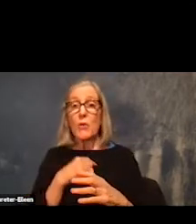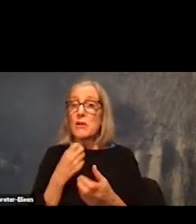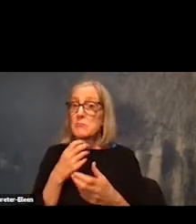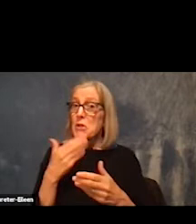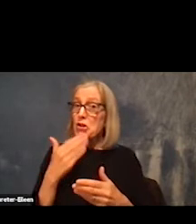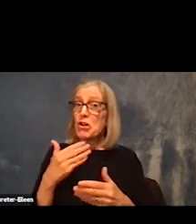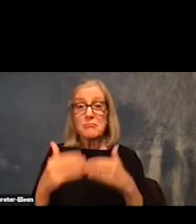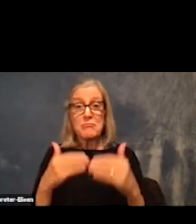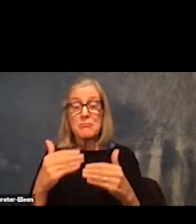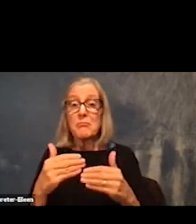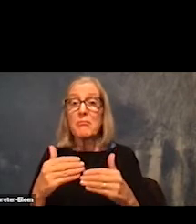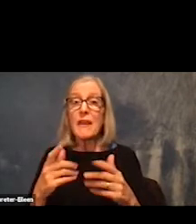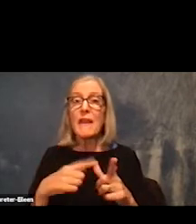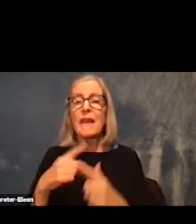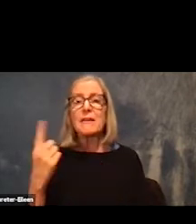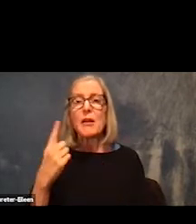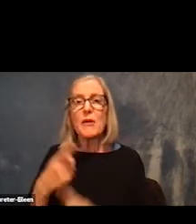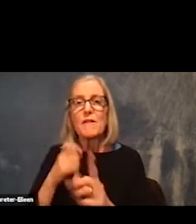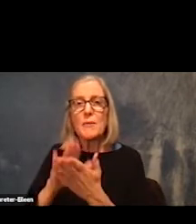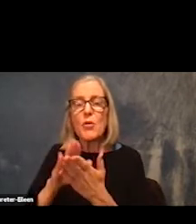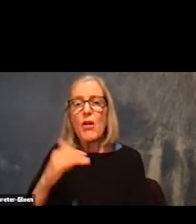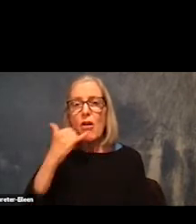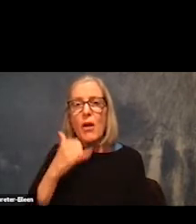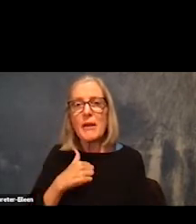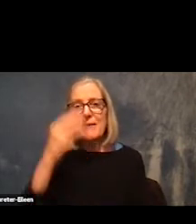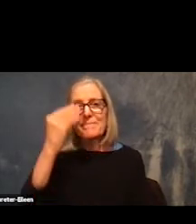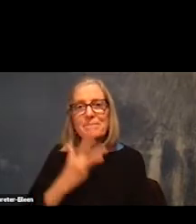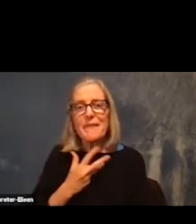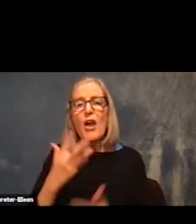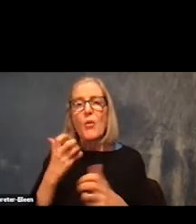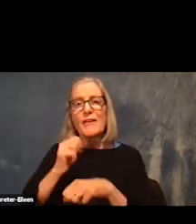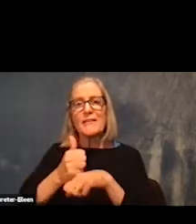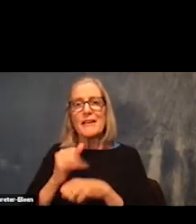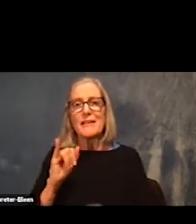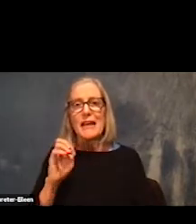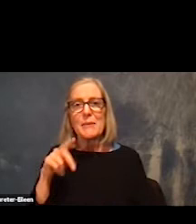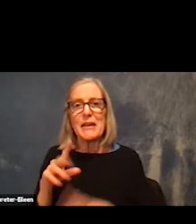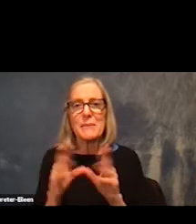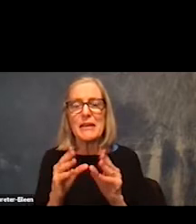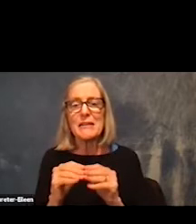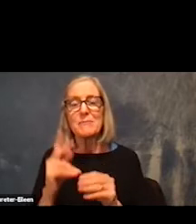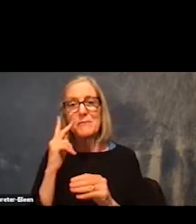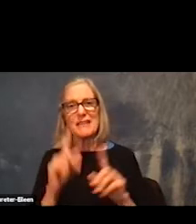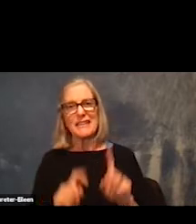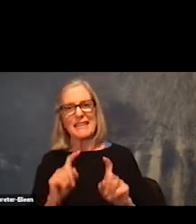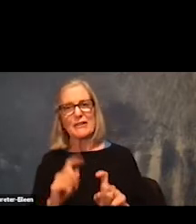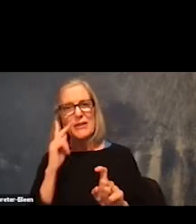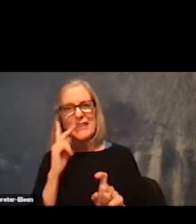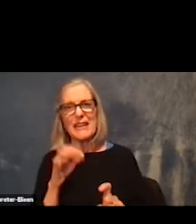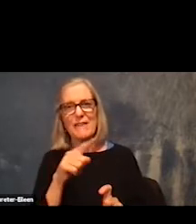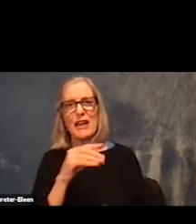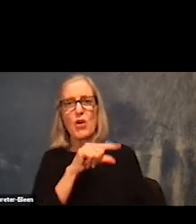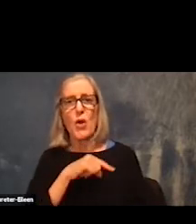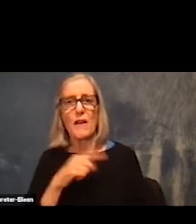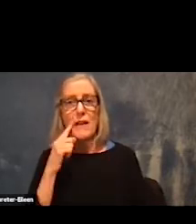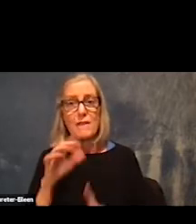they wanted to hold an IEP meeting. They wanted to do some testing to see if he qualified for special education services. My world